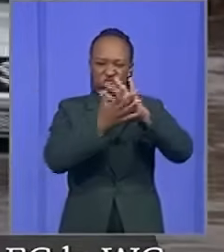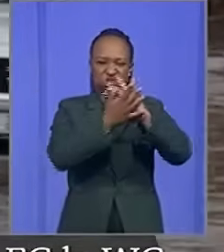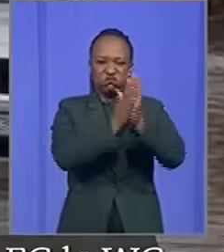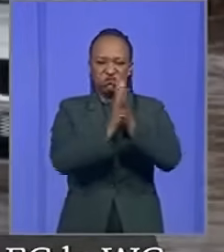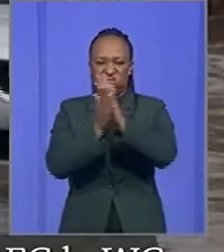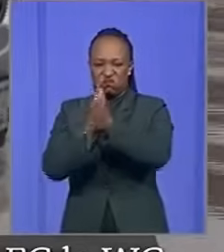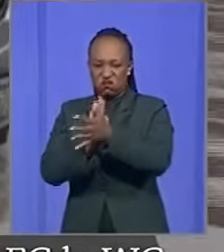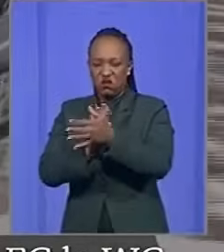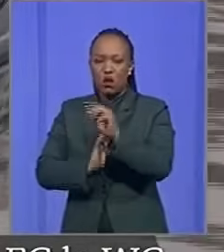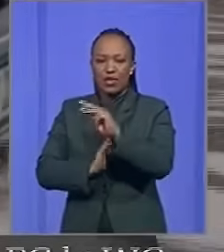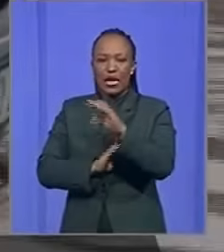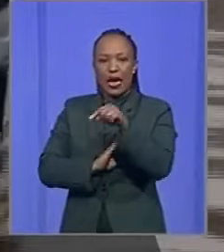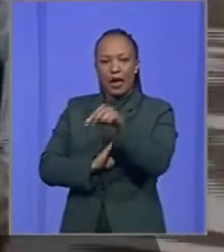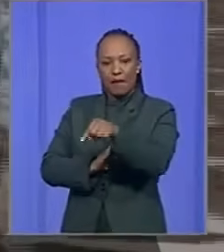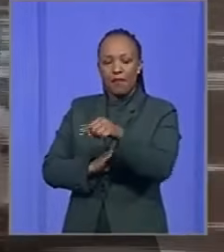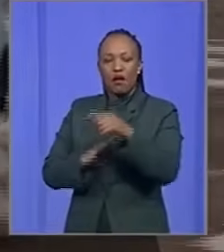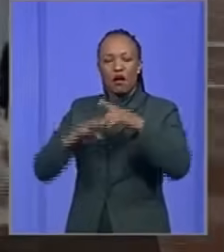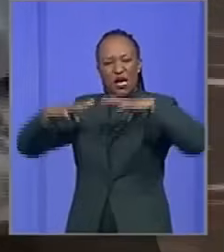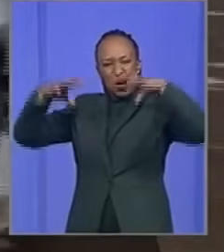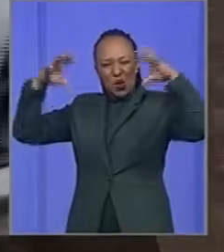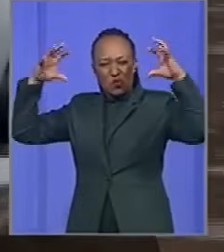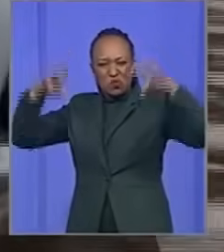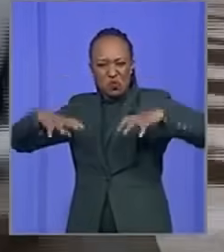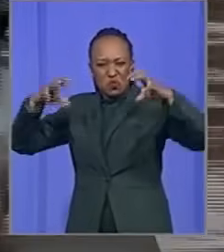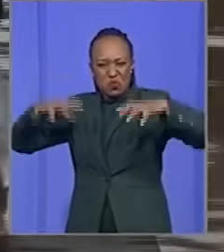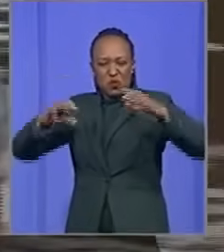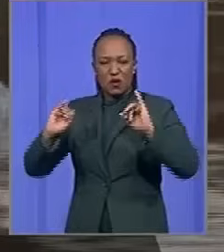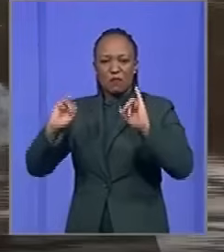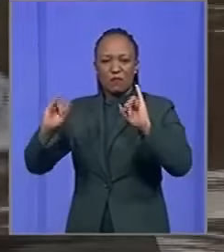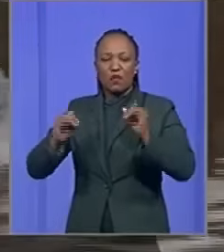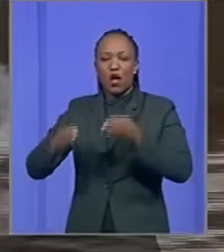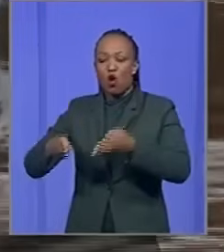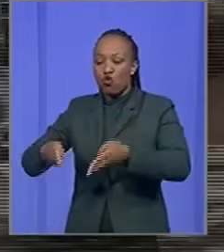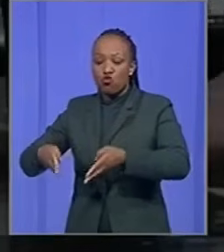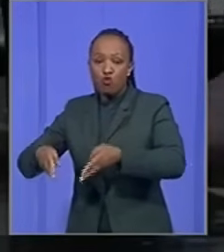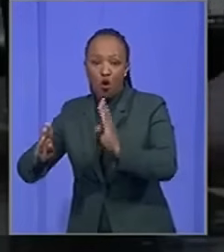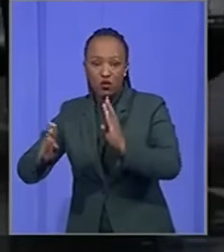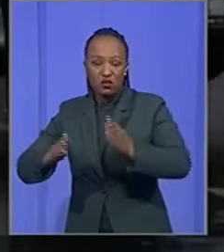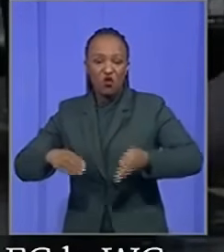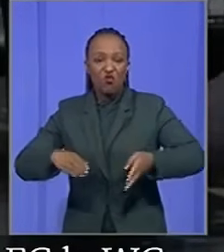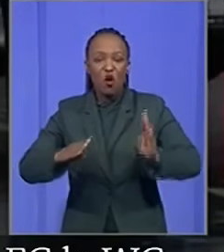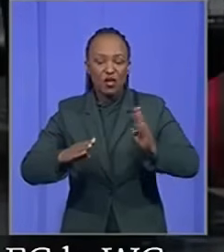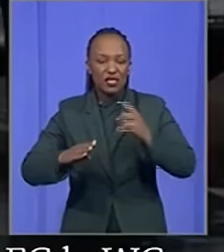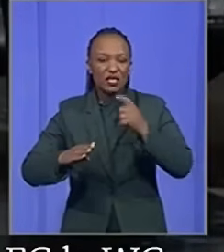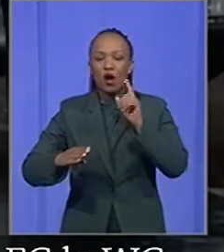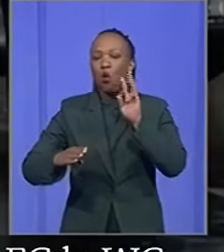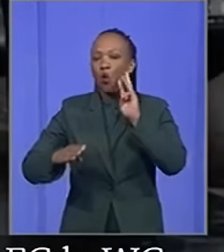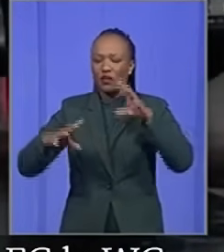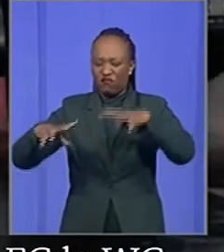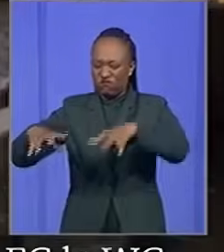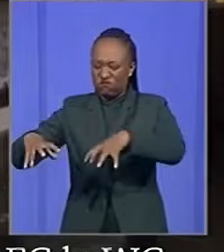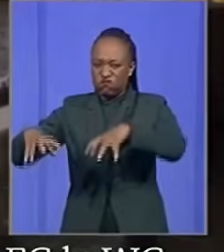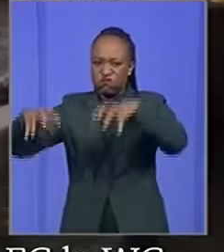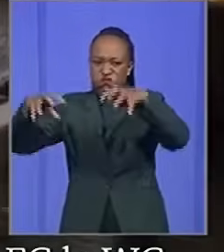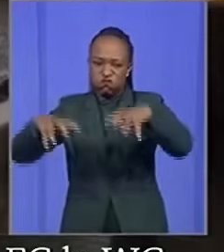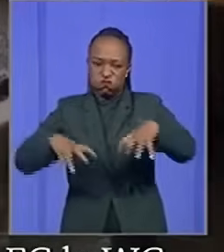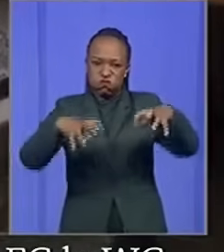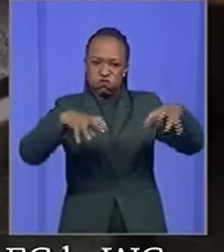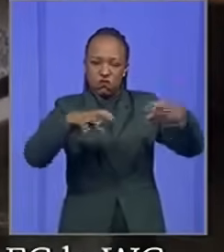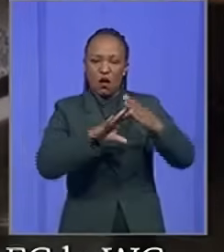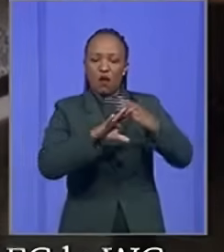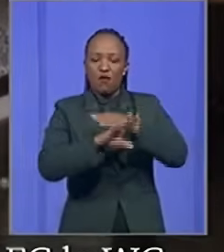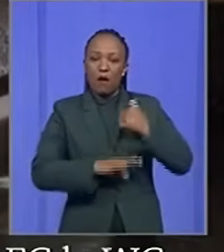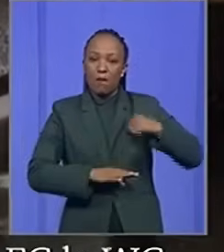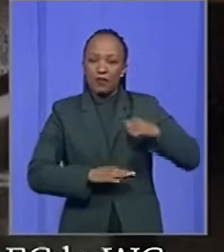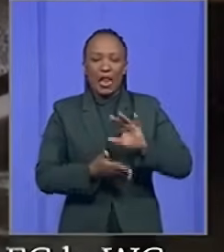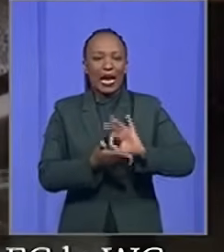Cape dipula tse matla di bakile tshenyo e kgolo moo mebila e mengata e neng e tletse metsi pele bahlanka ba masipala ba